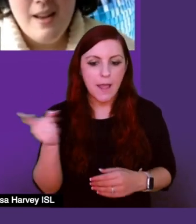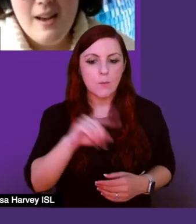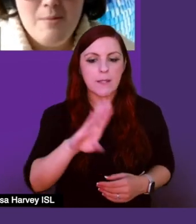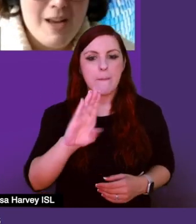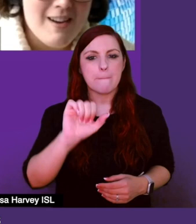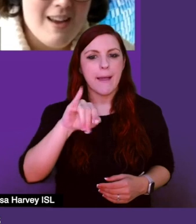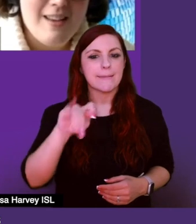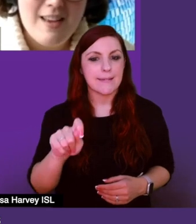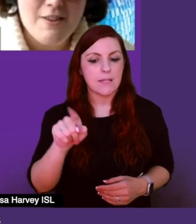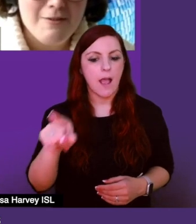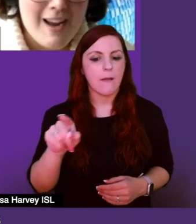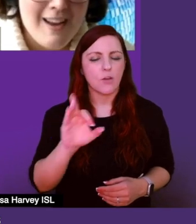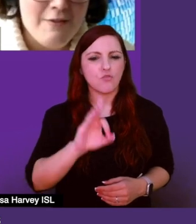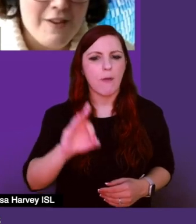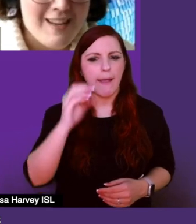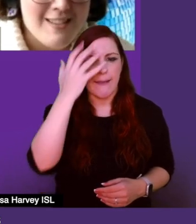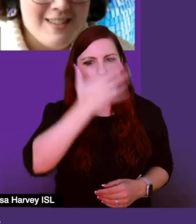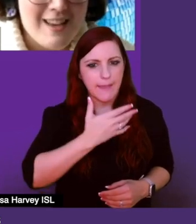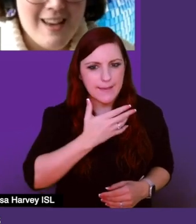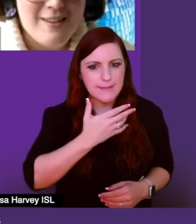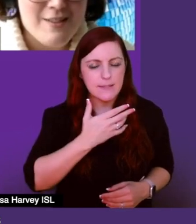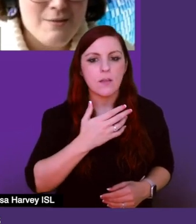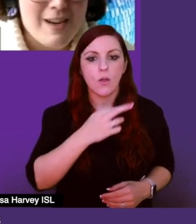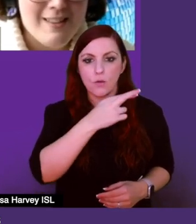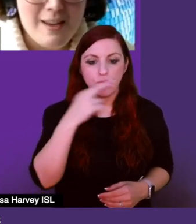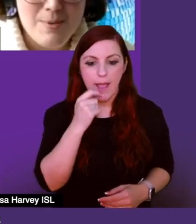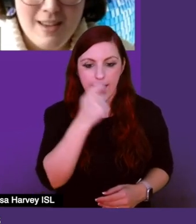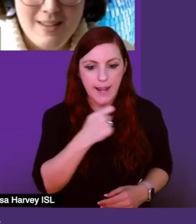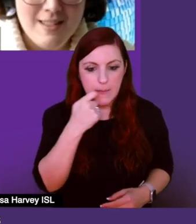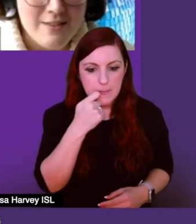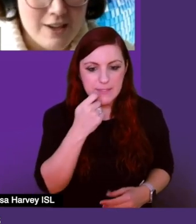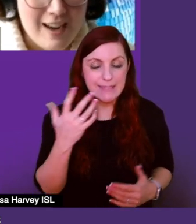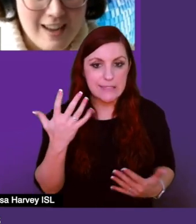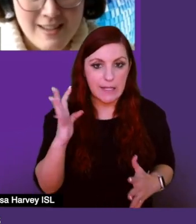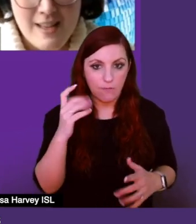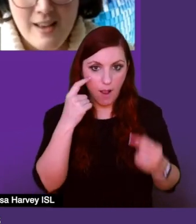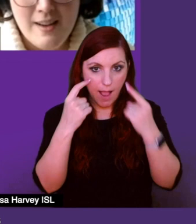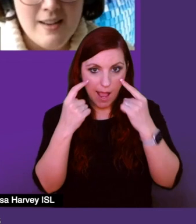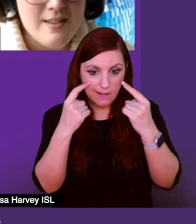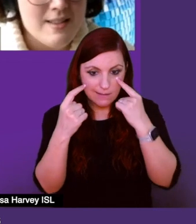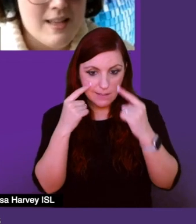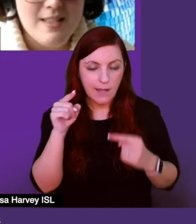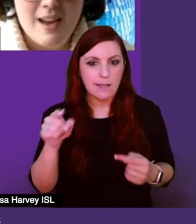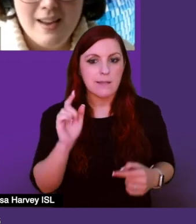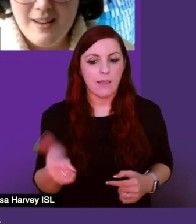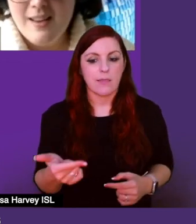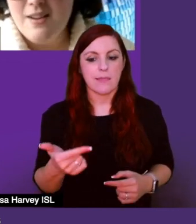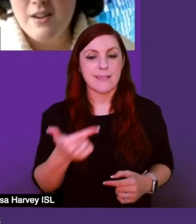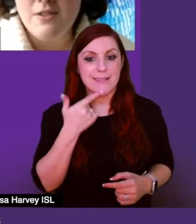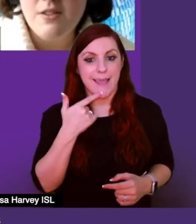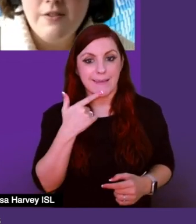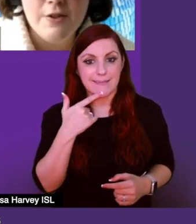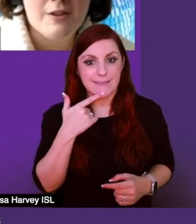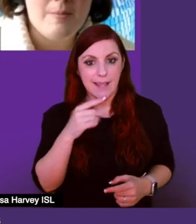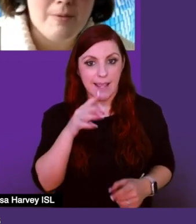Bandit. Bandit has a gray face and red lips and silver eyes and is the second hit